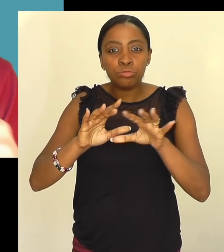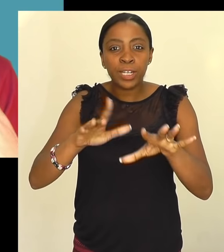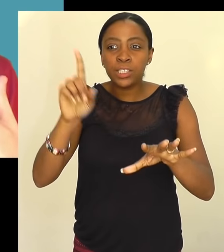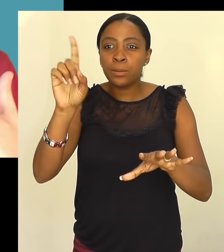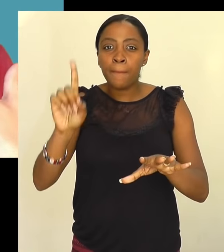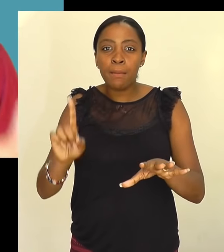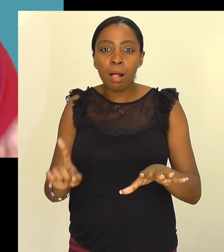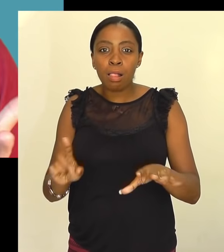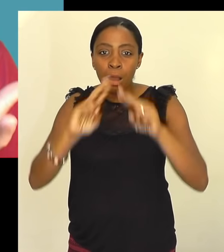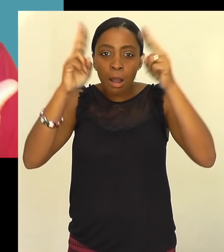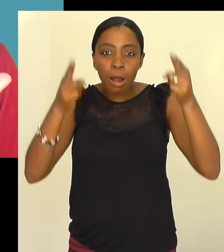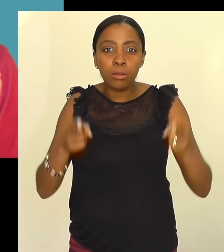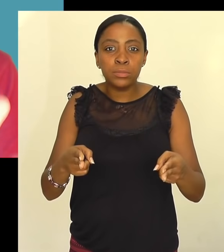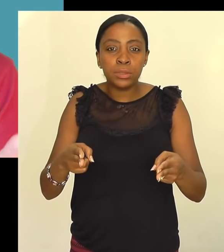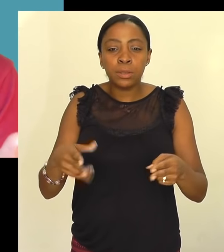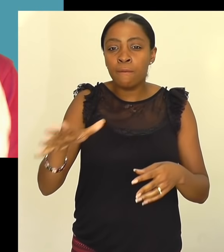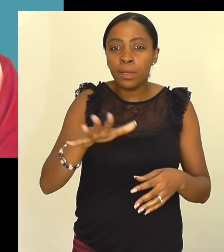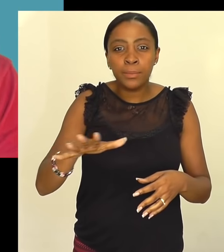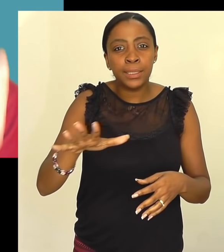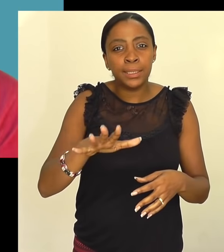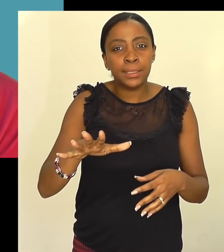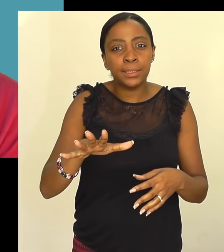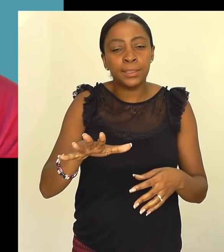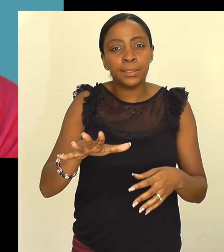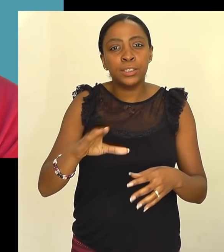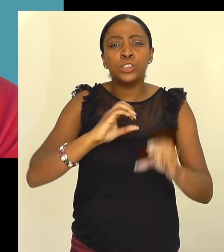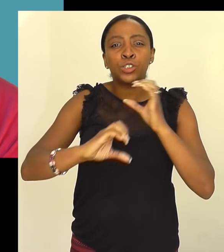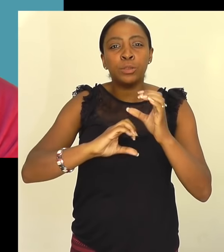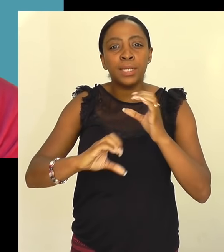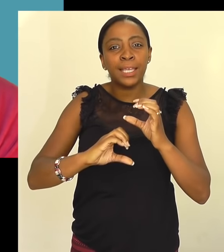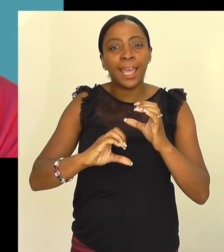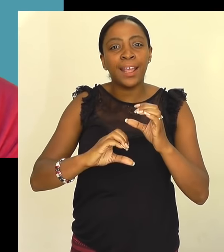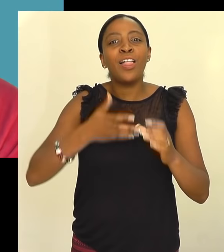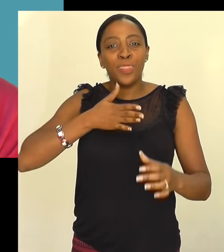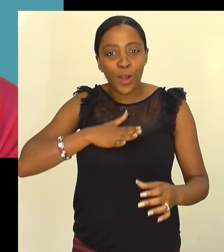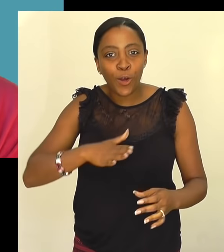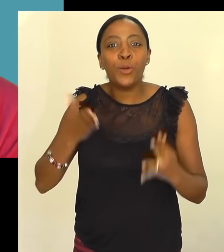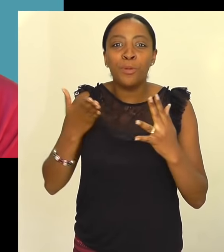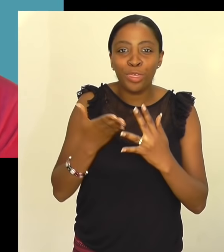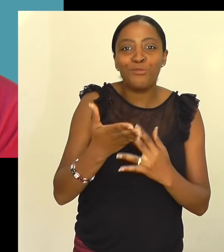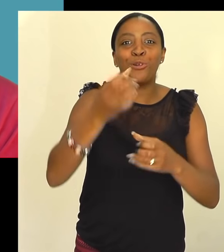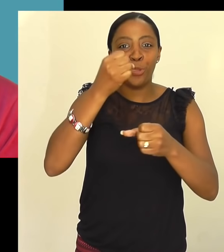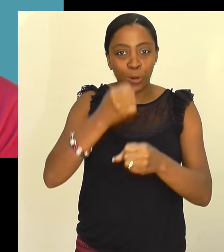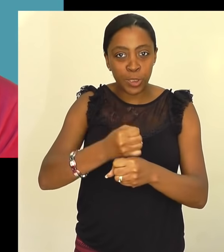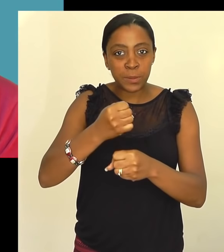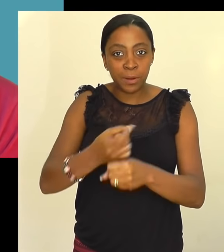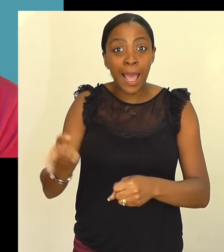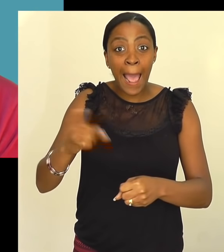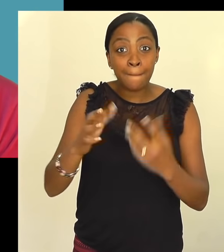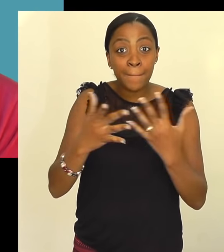lives, and be a way in which we can communicate the hope of the gospel that we have, and that people will come to know